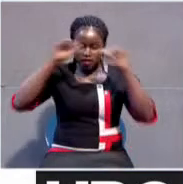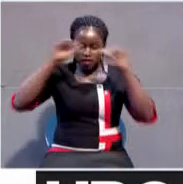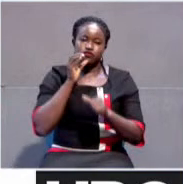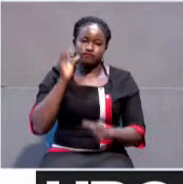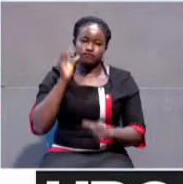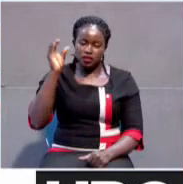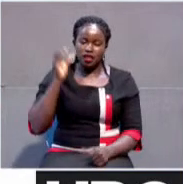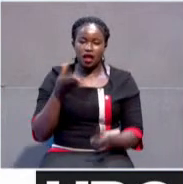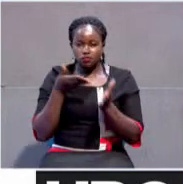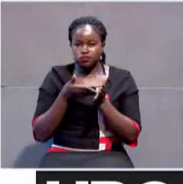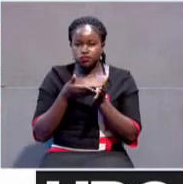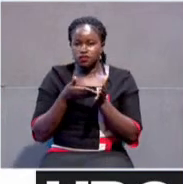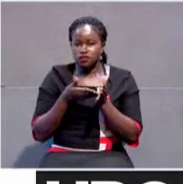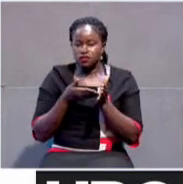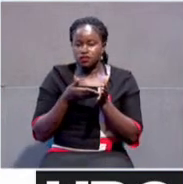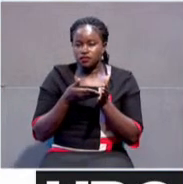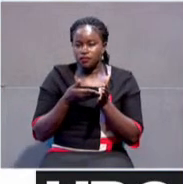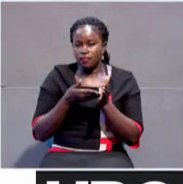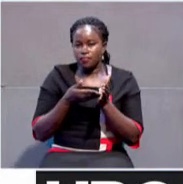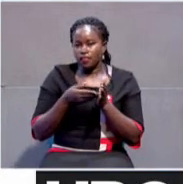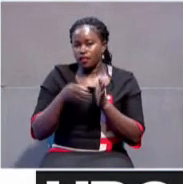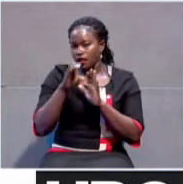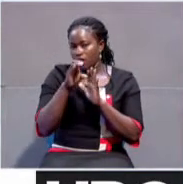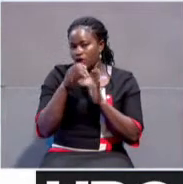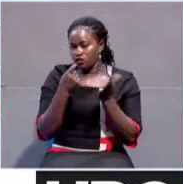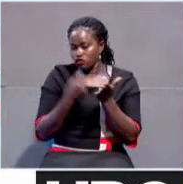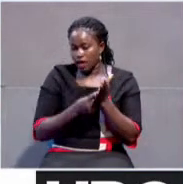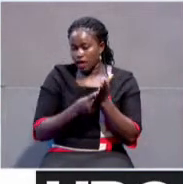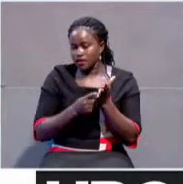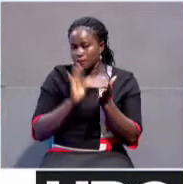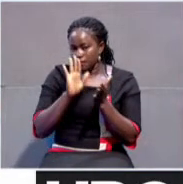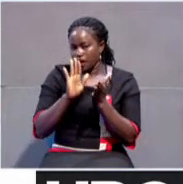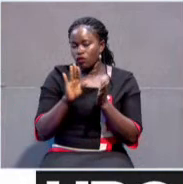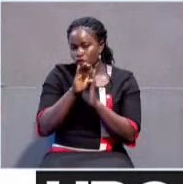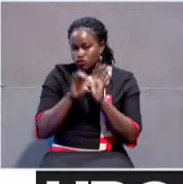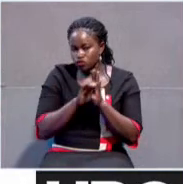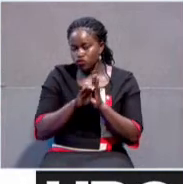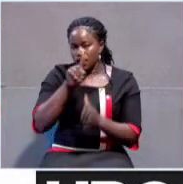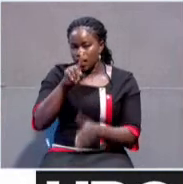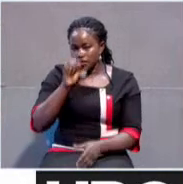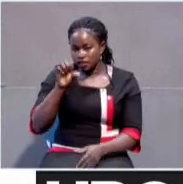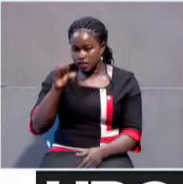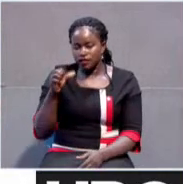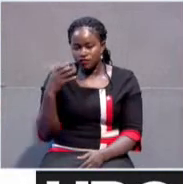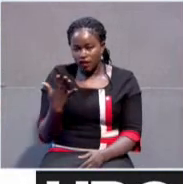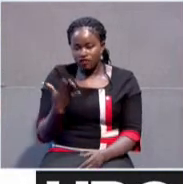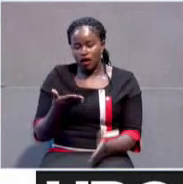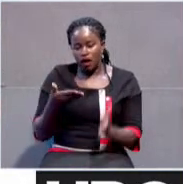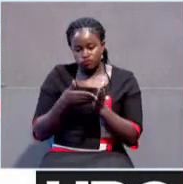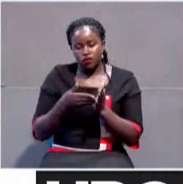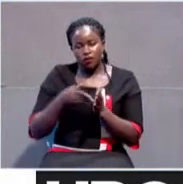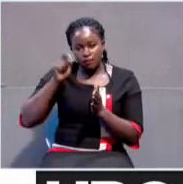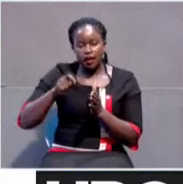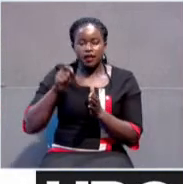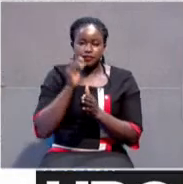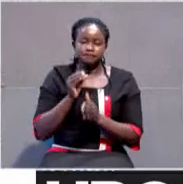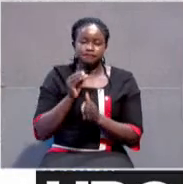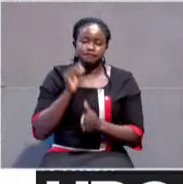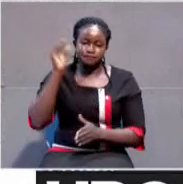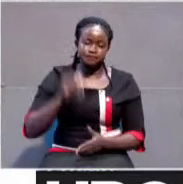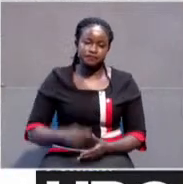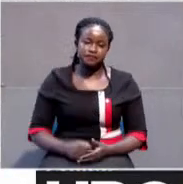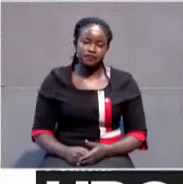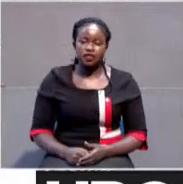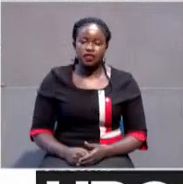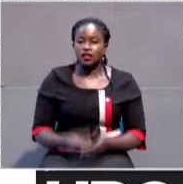specified in the fourth schedule of the Republic of Uganda's 1995 constitution as amended. Due